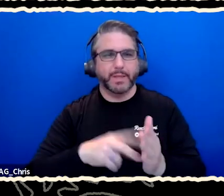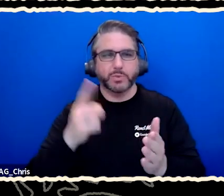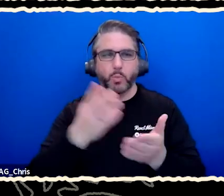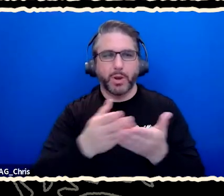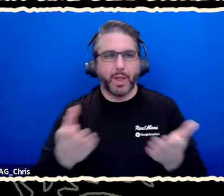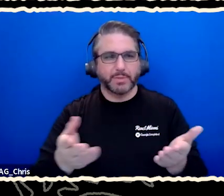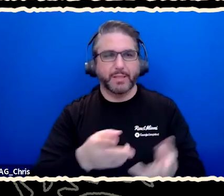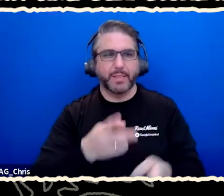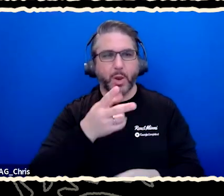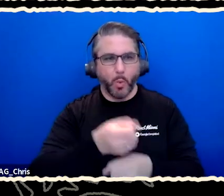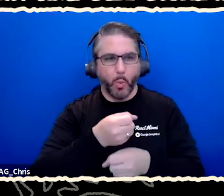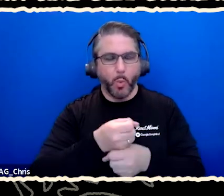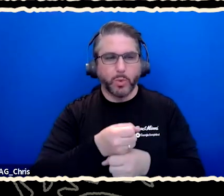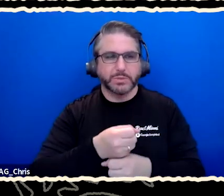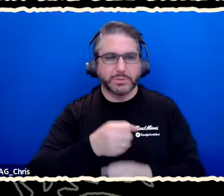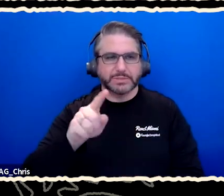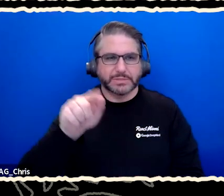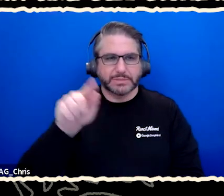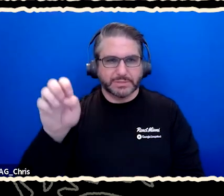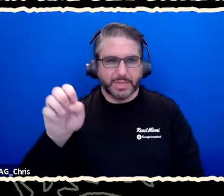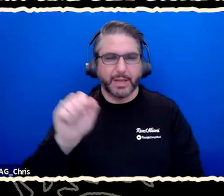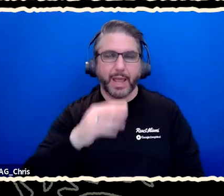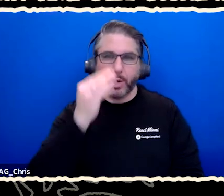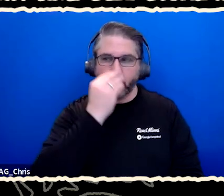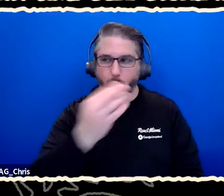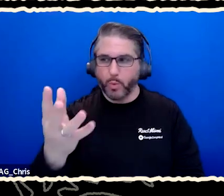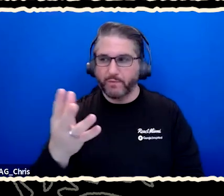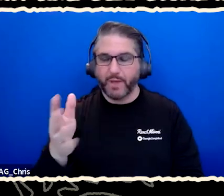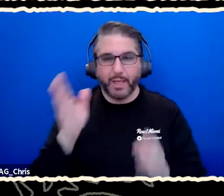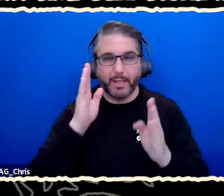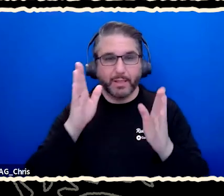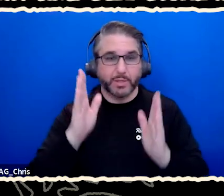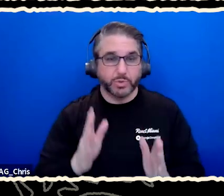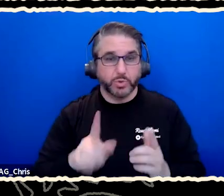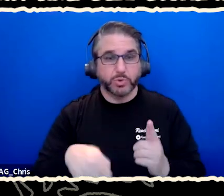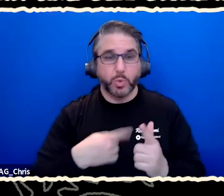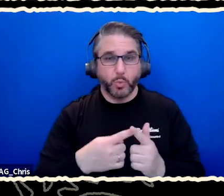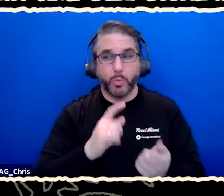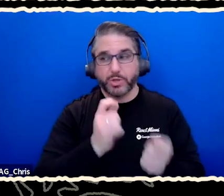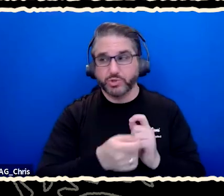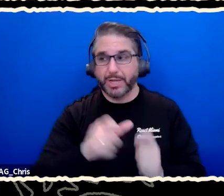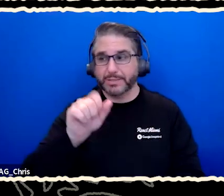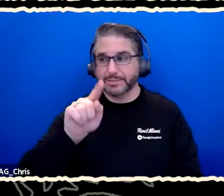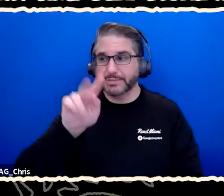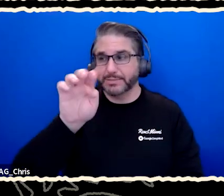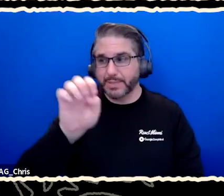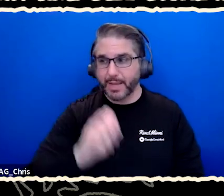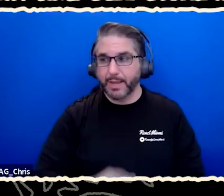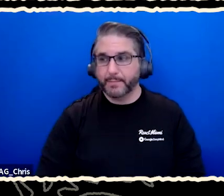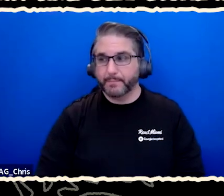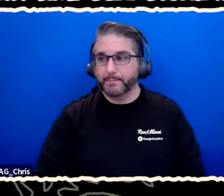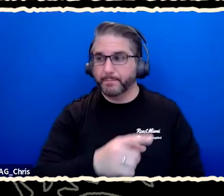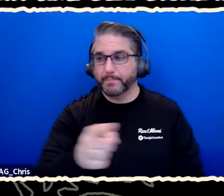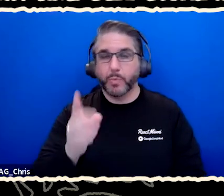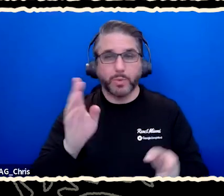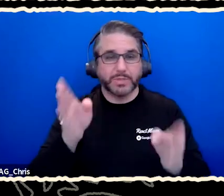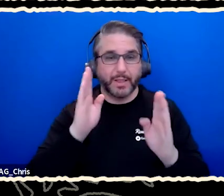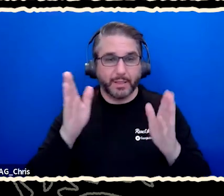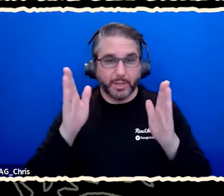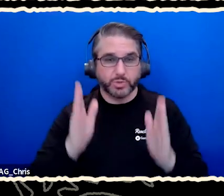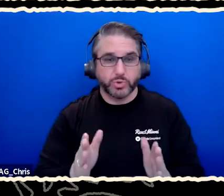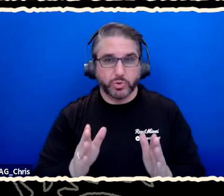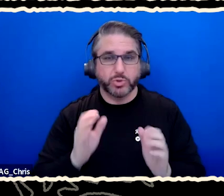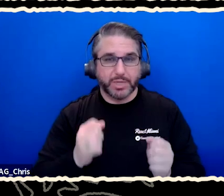state and is able to notify its listeners when the state is changed. These listeners can run functions